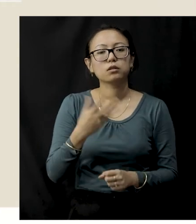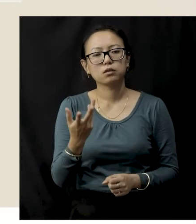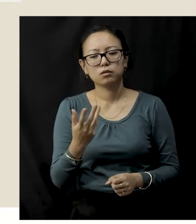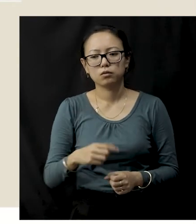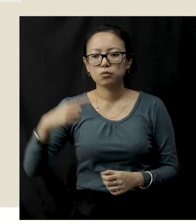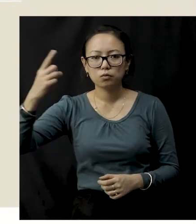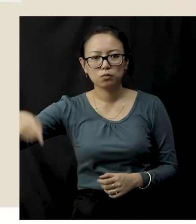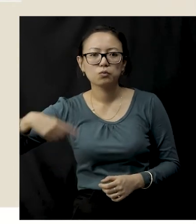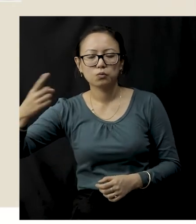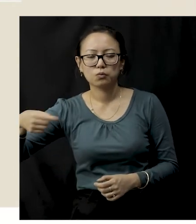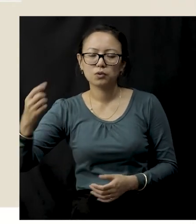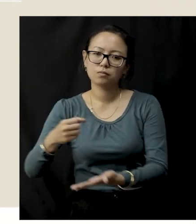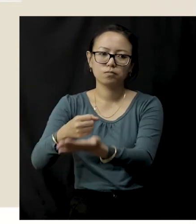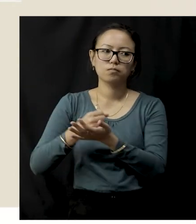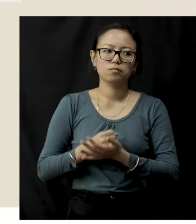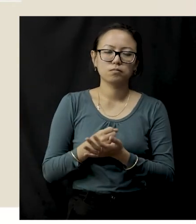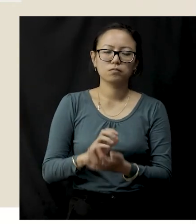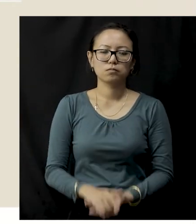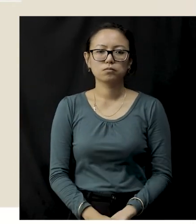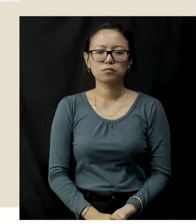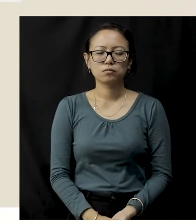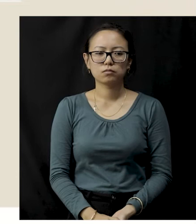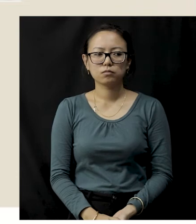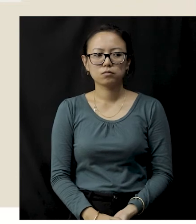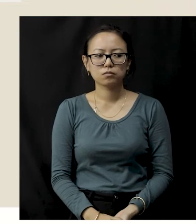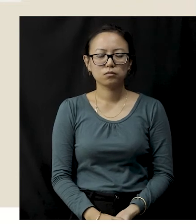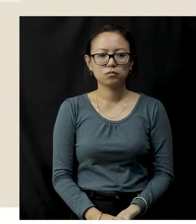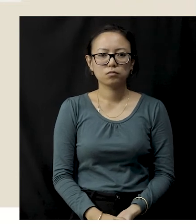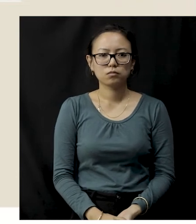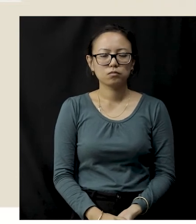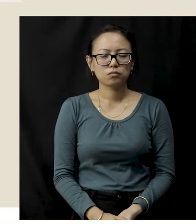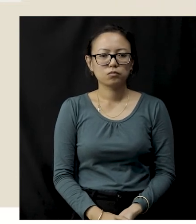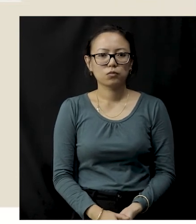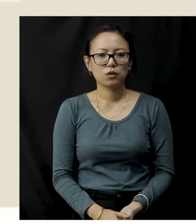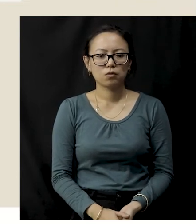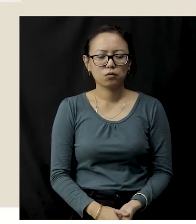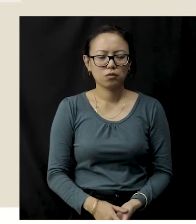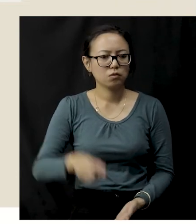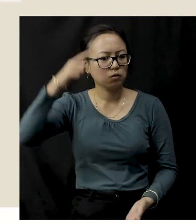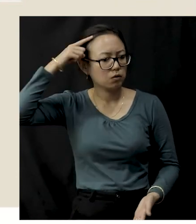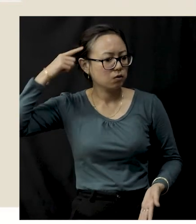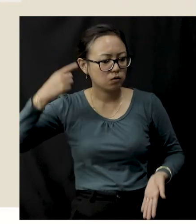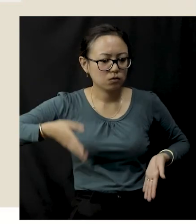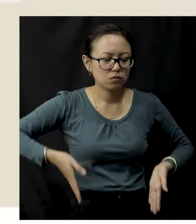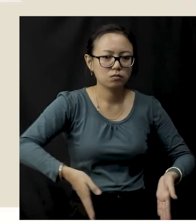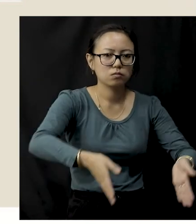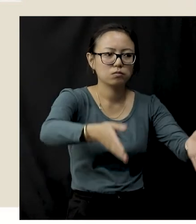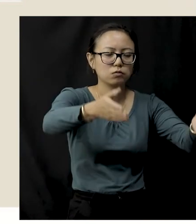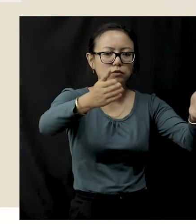us, are made with the help of wheels. And then I'm sure you have seen this road roller,